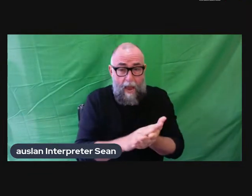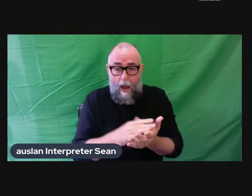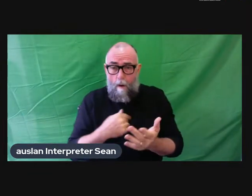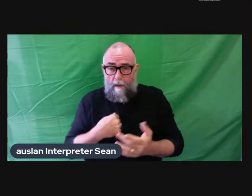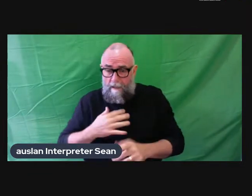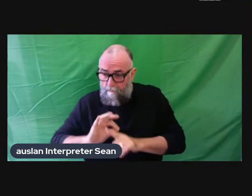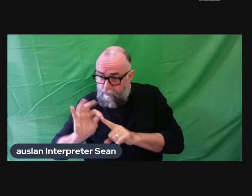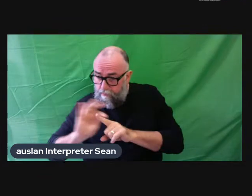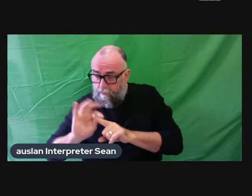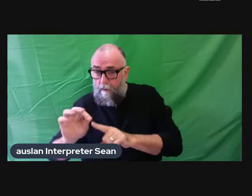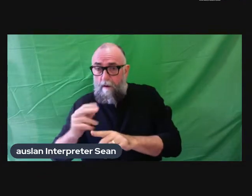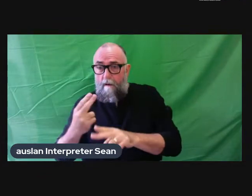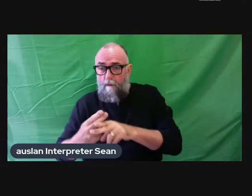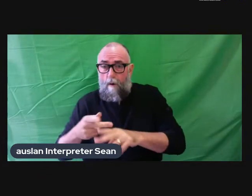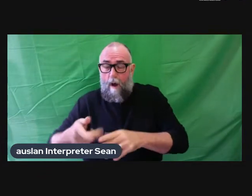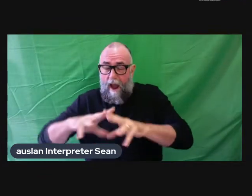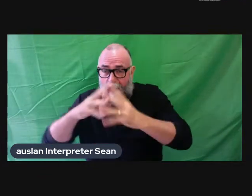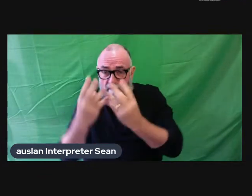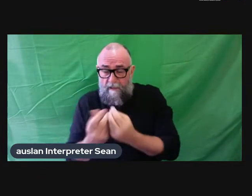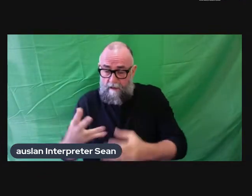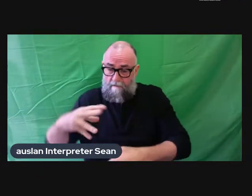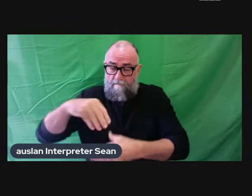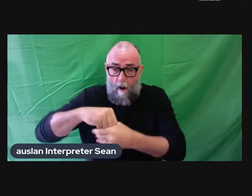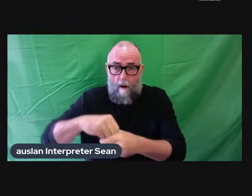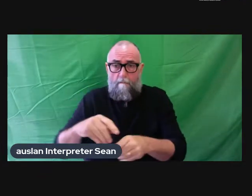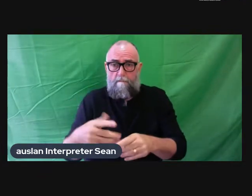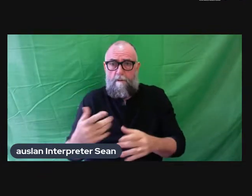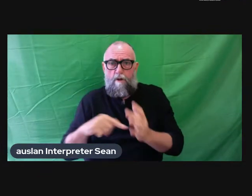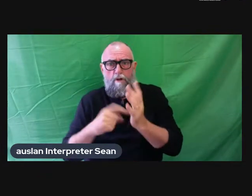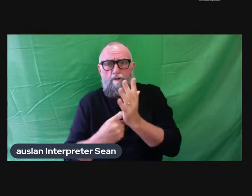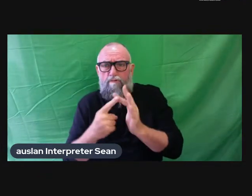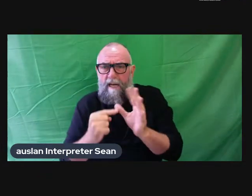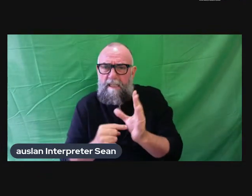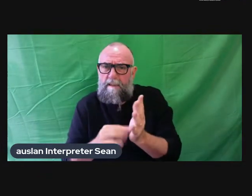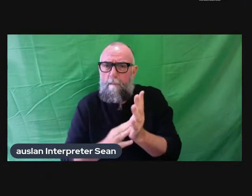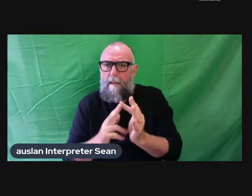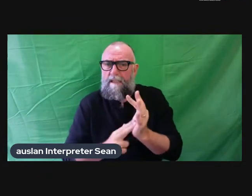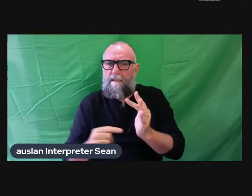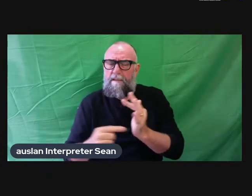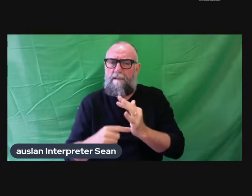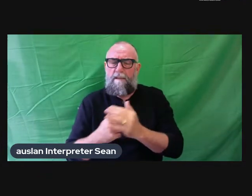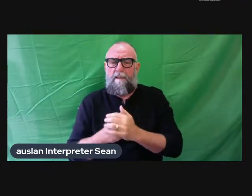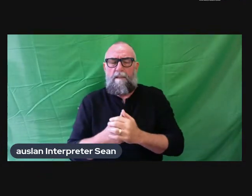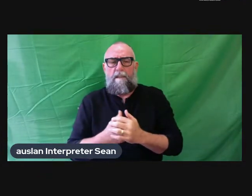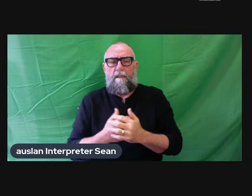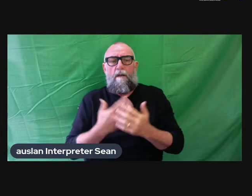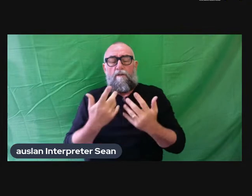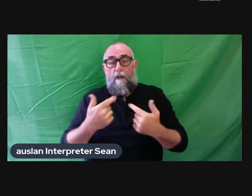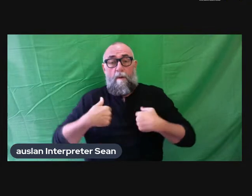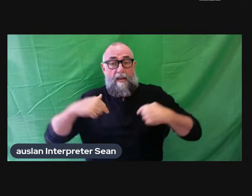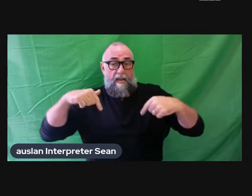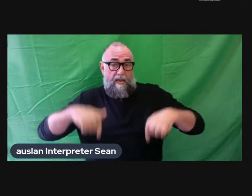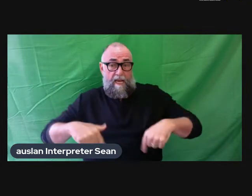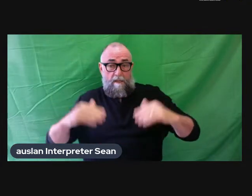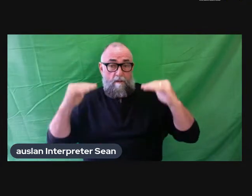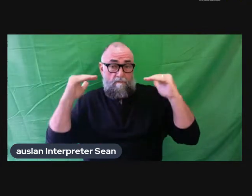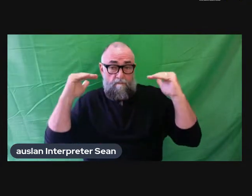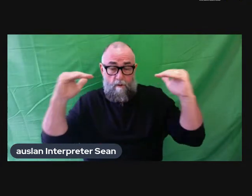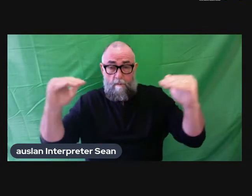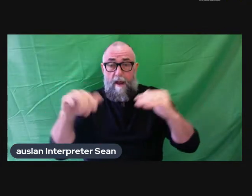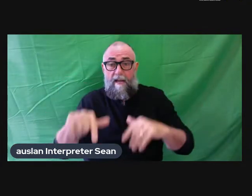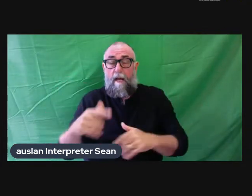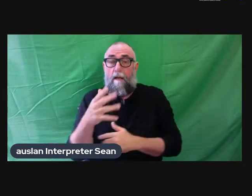treatment. So while we enjoy all the sweeties in the room this morning, and they are pretty good, I have to say, thank you to the Lord Mayor for the